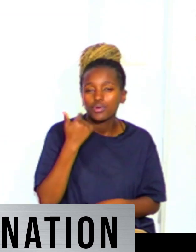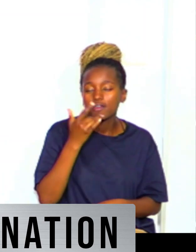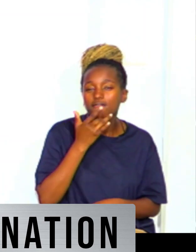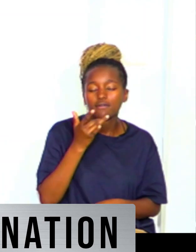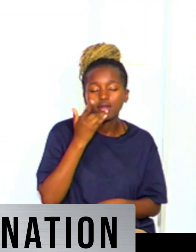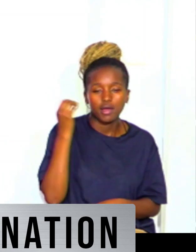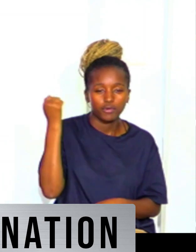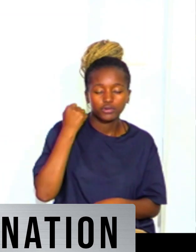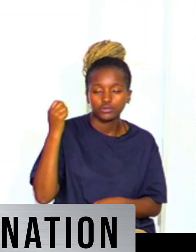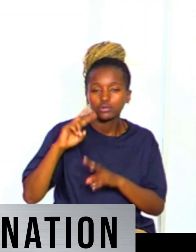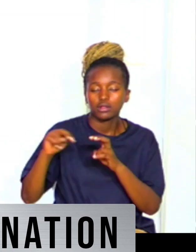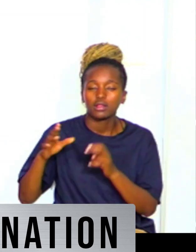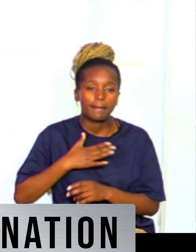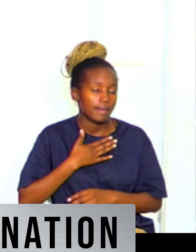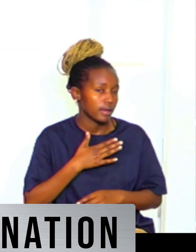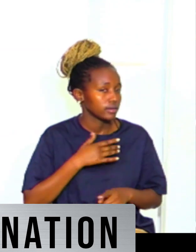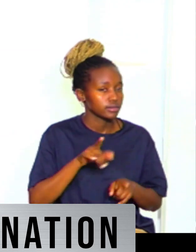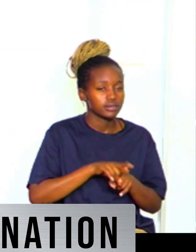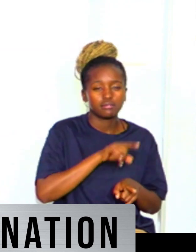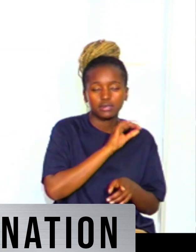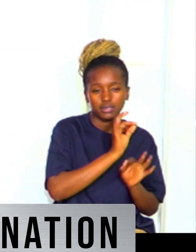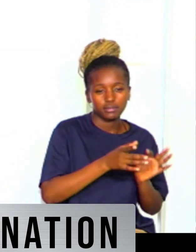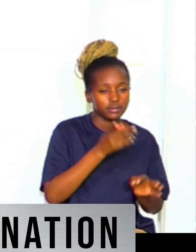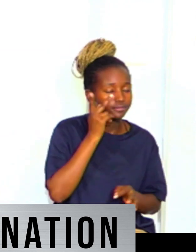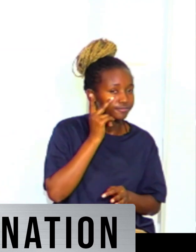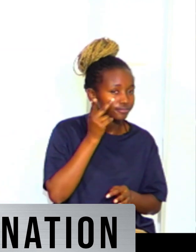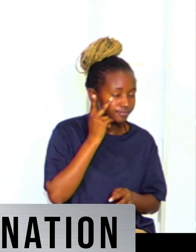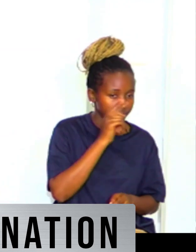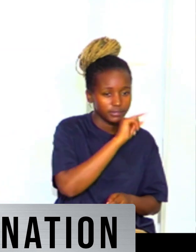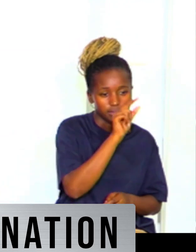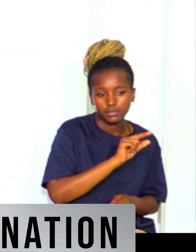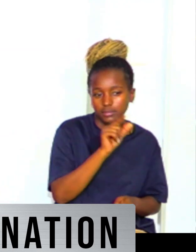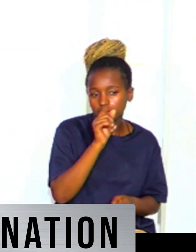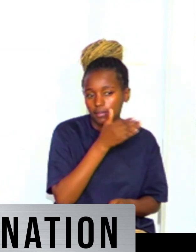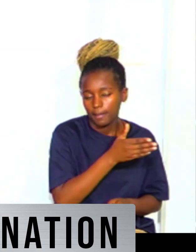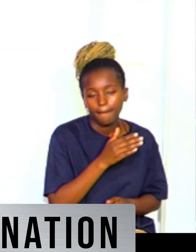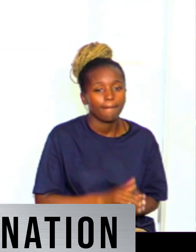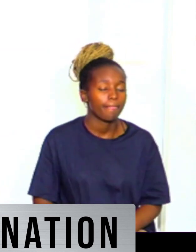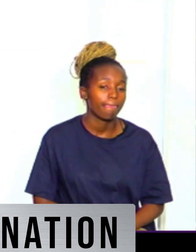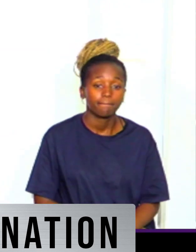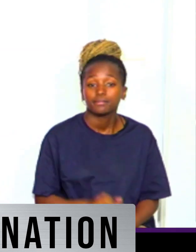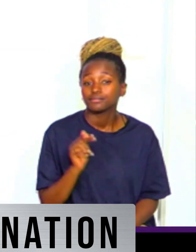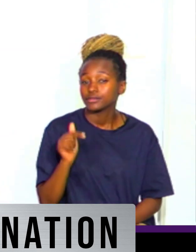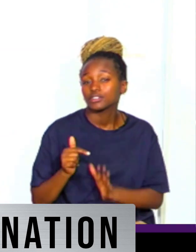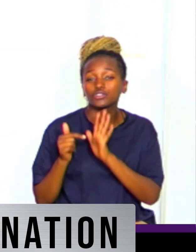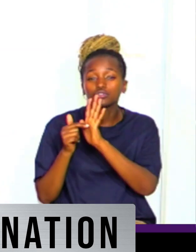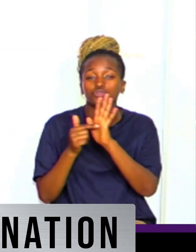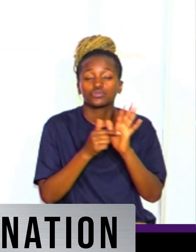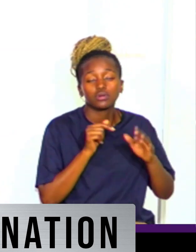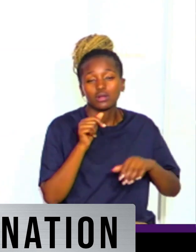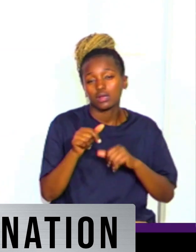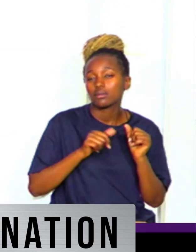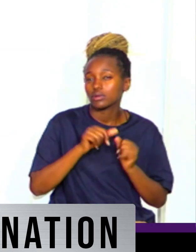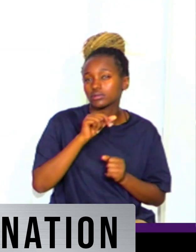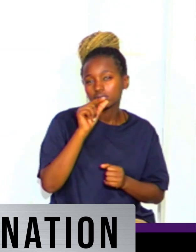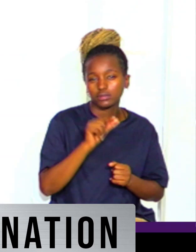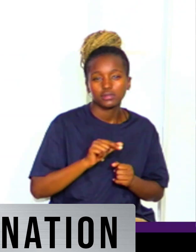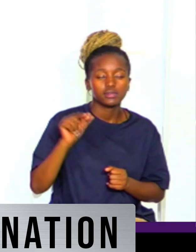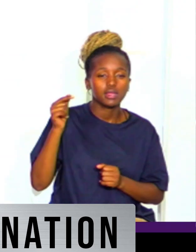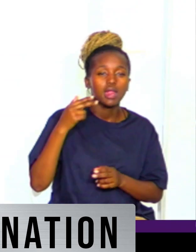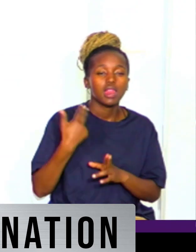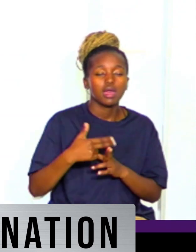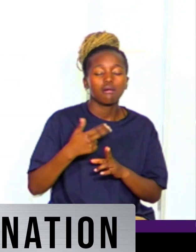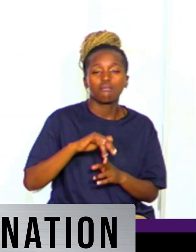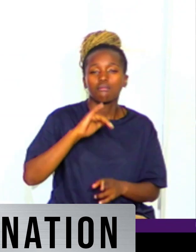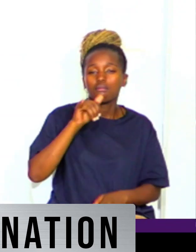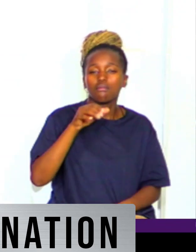Kendi, Gen Z sign language interpreter. Today it's a Gen Z show in a way. My name is Jonas Simba.